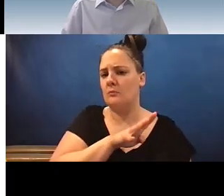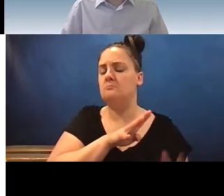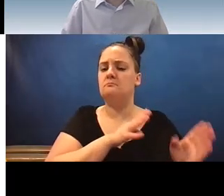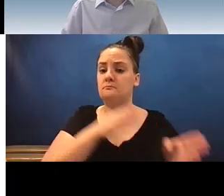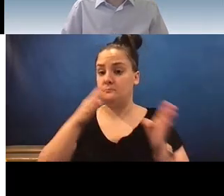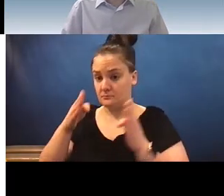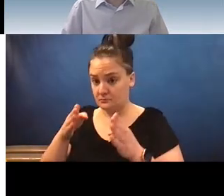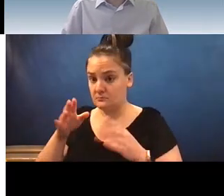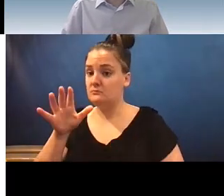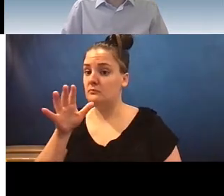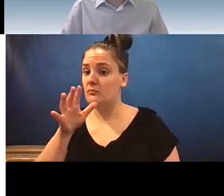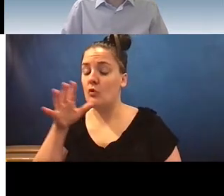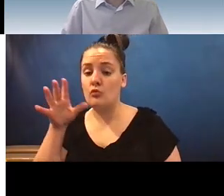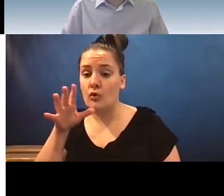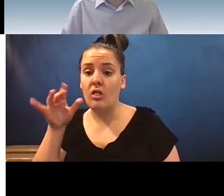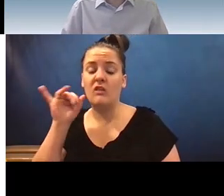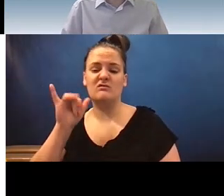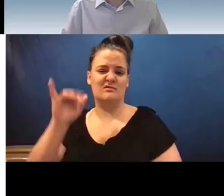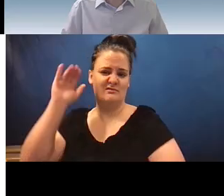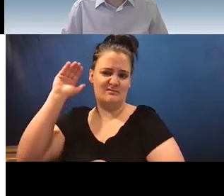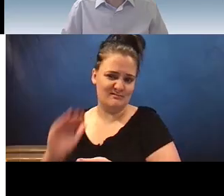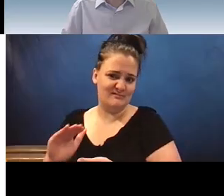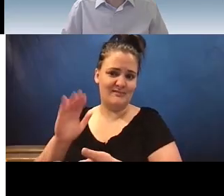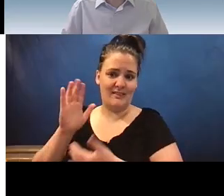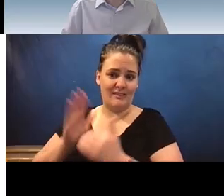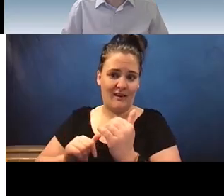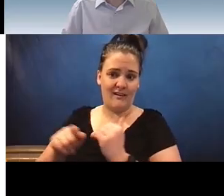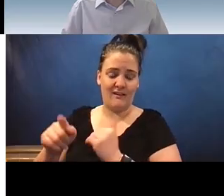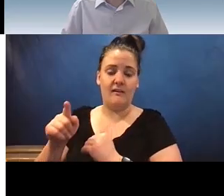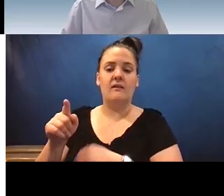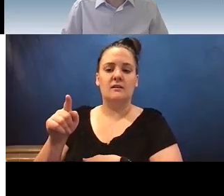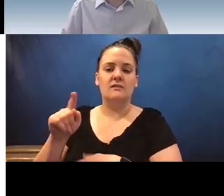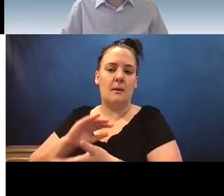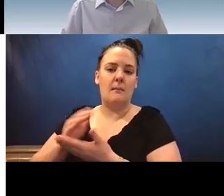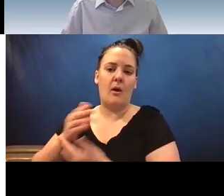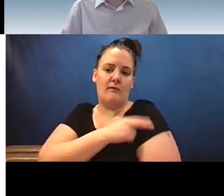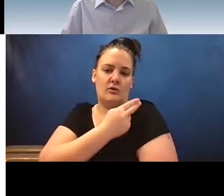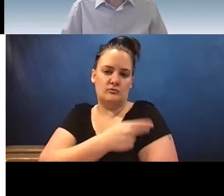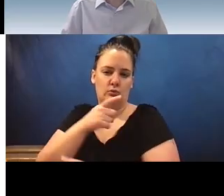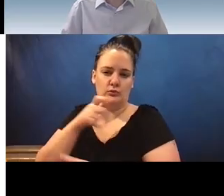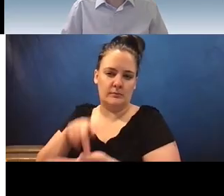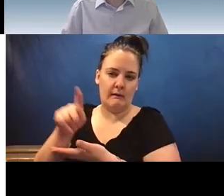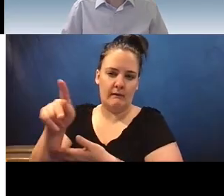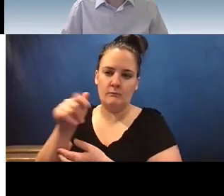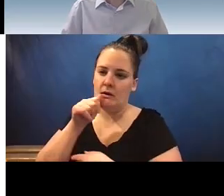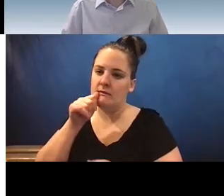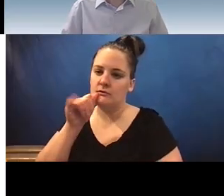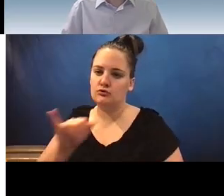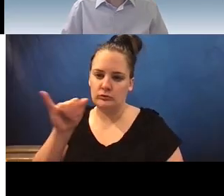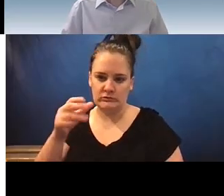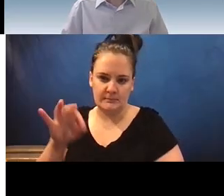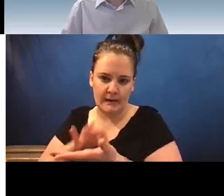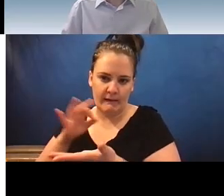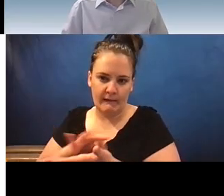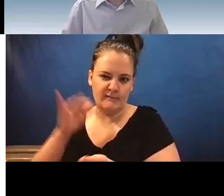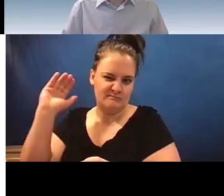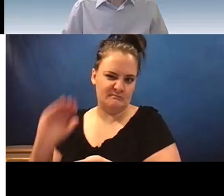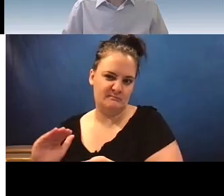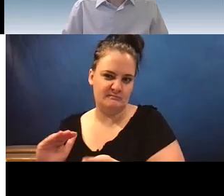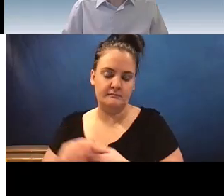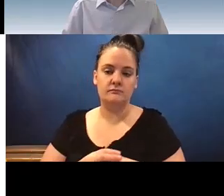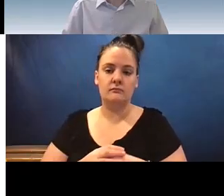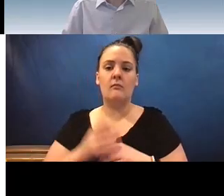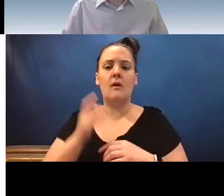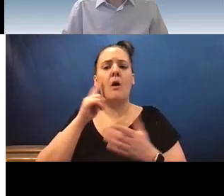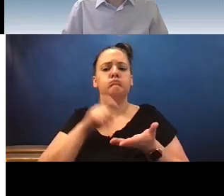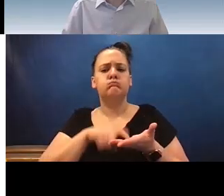rural hospitals, that's a lower portion of hospitals being paid above cost for private insurance than from Medicaid. These